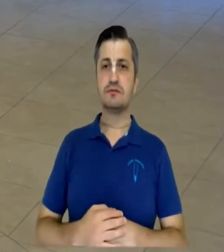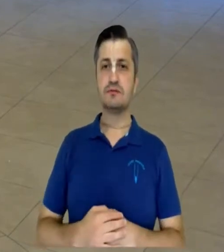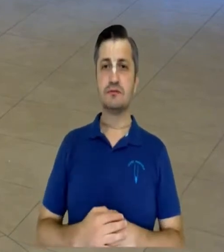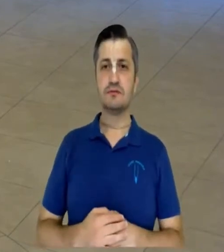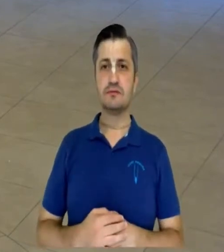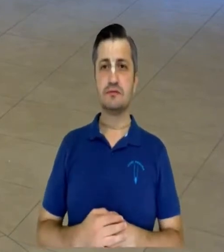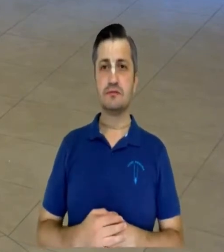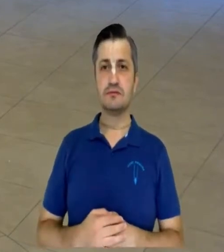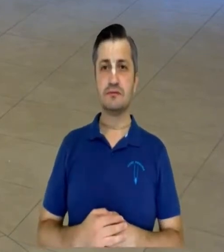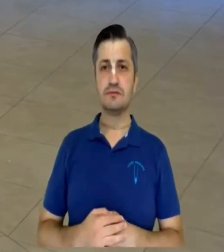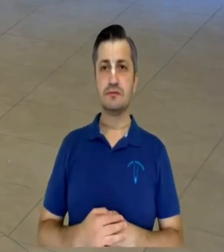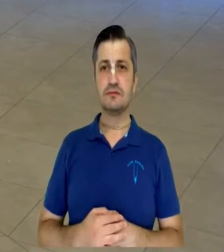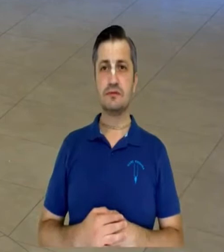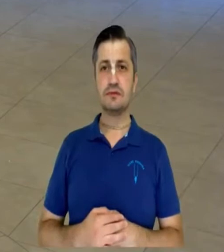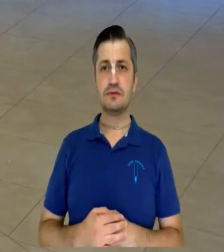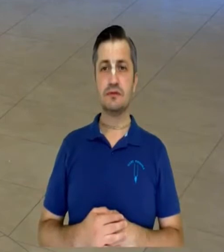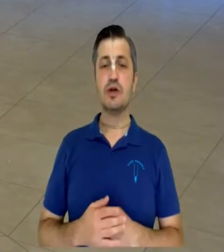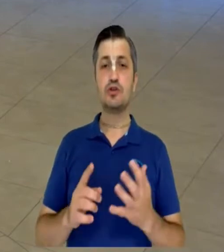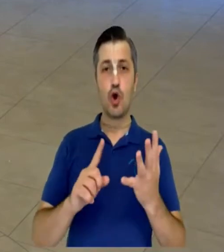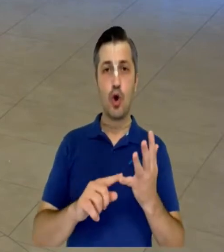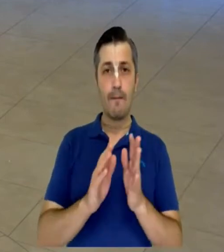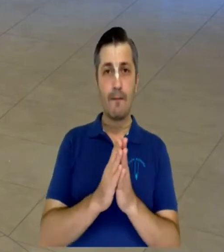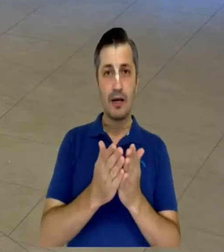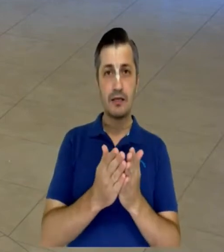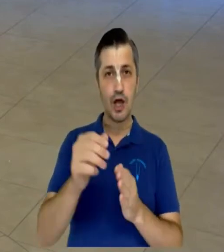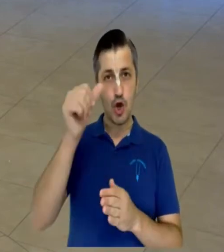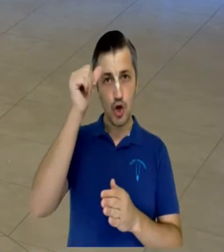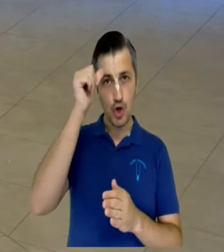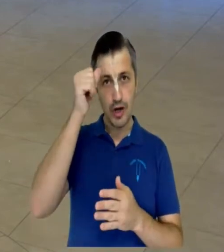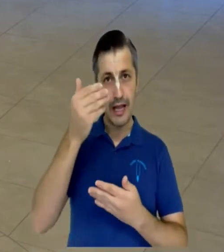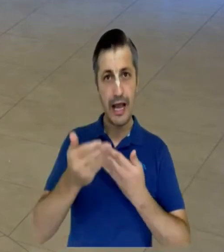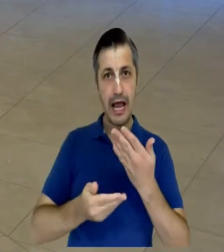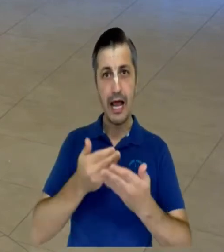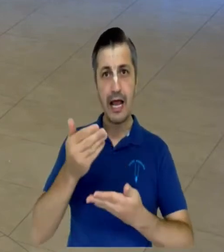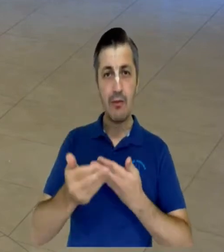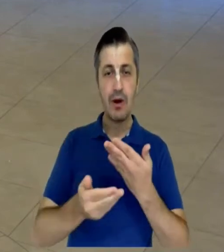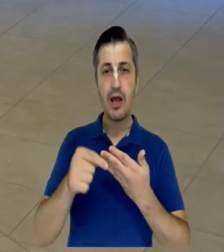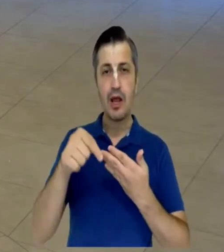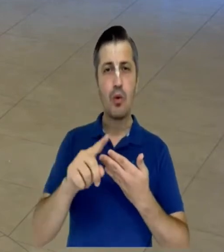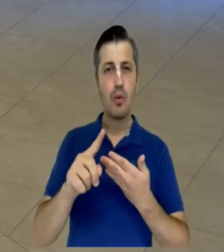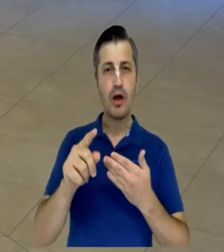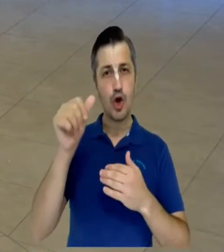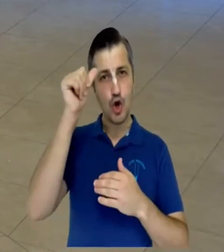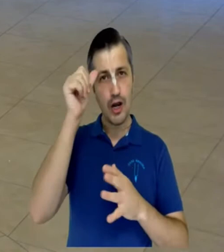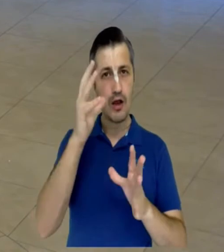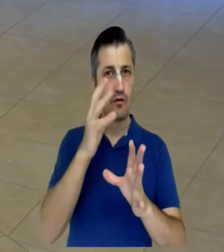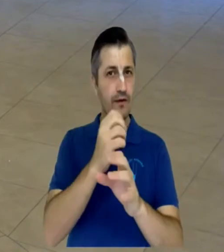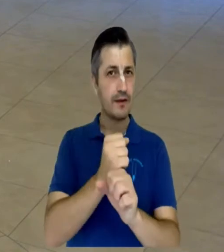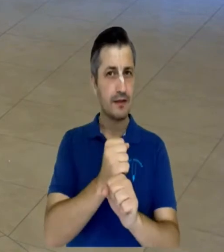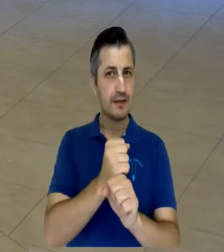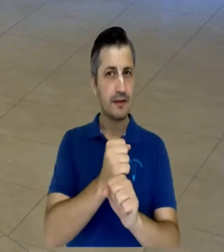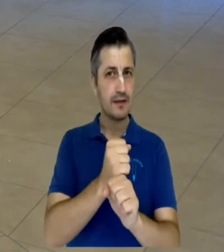the knowledge described in Upanishads is a confidential knowledge which is transferred